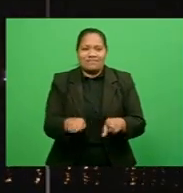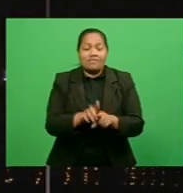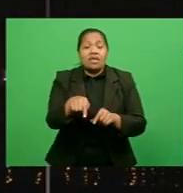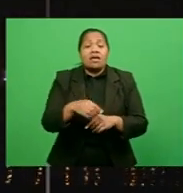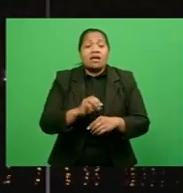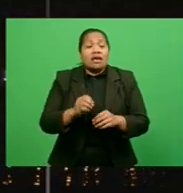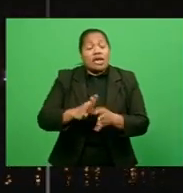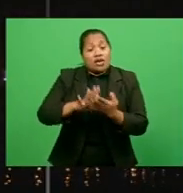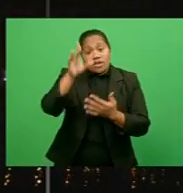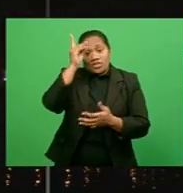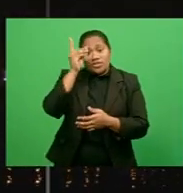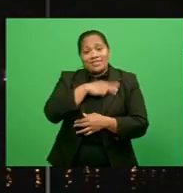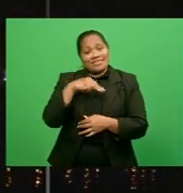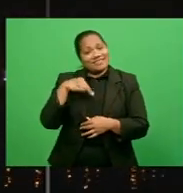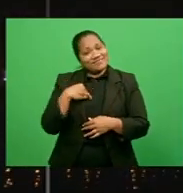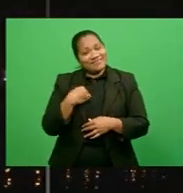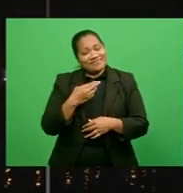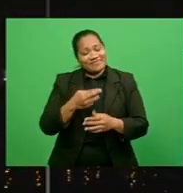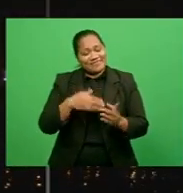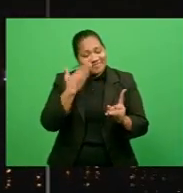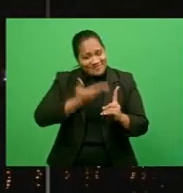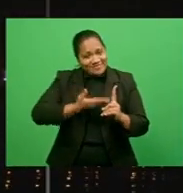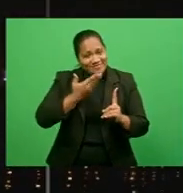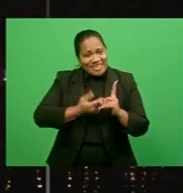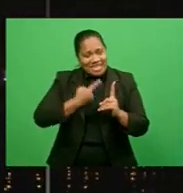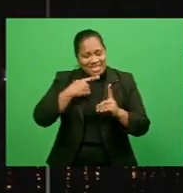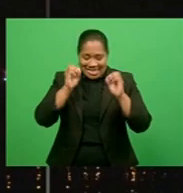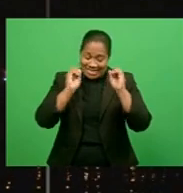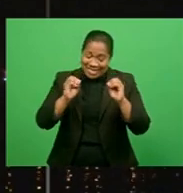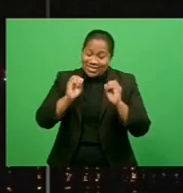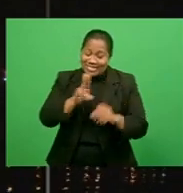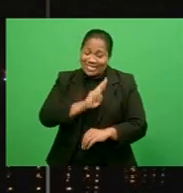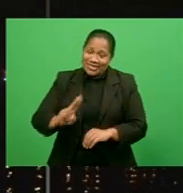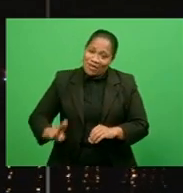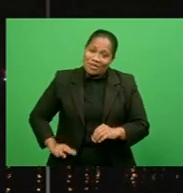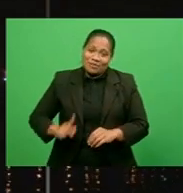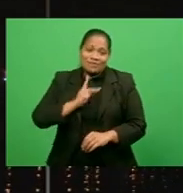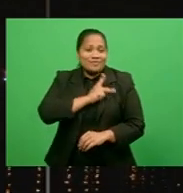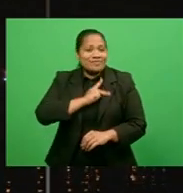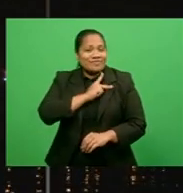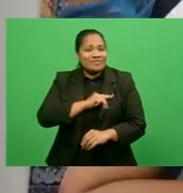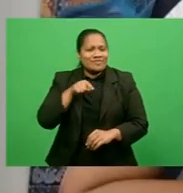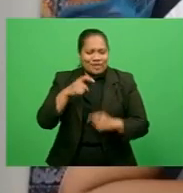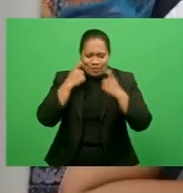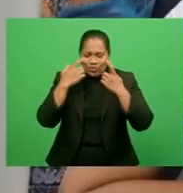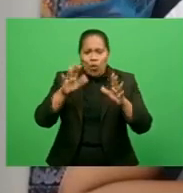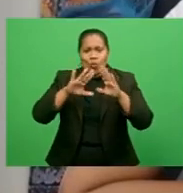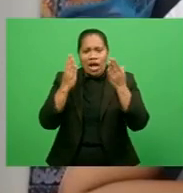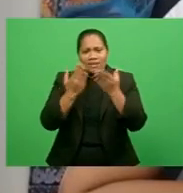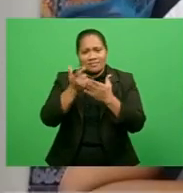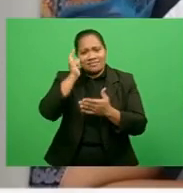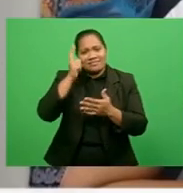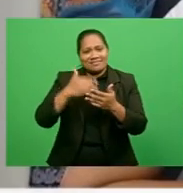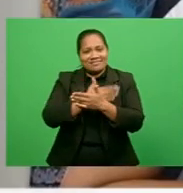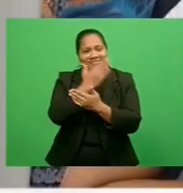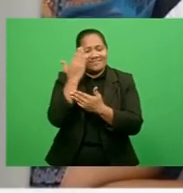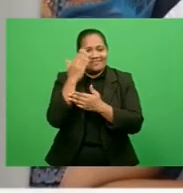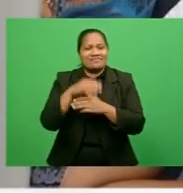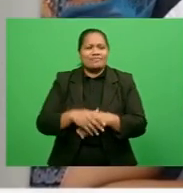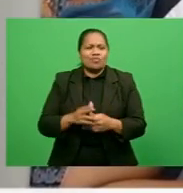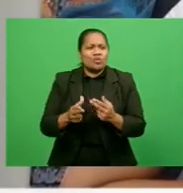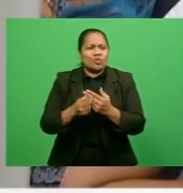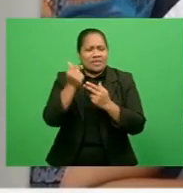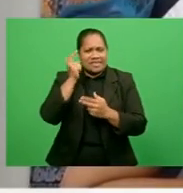Education Minister Rosie Akbar says teaching is a noble profession in marking World Teachers' Day. With the theme Teachers Leading in